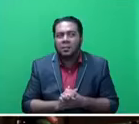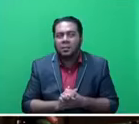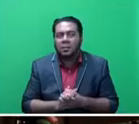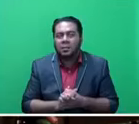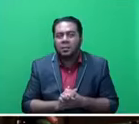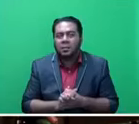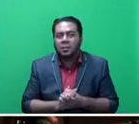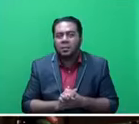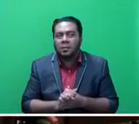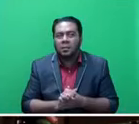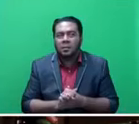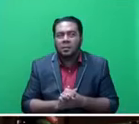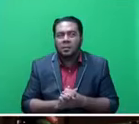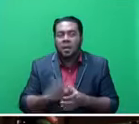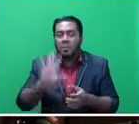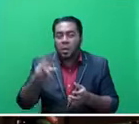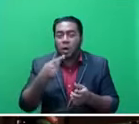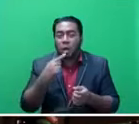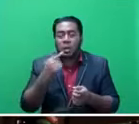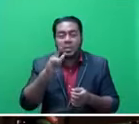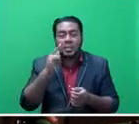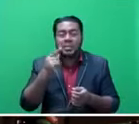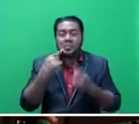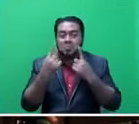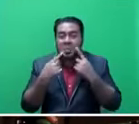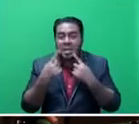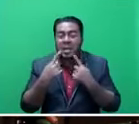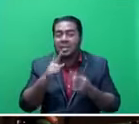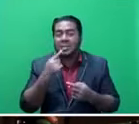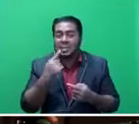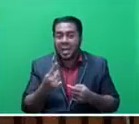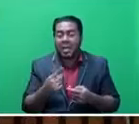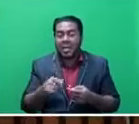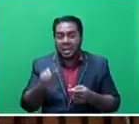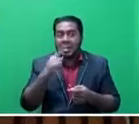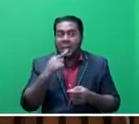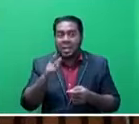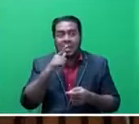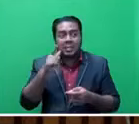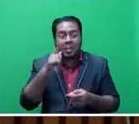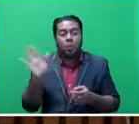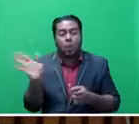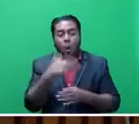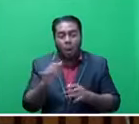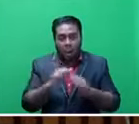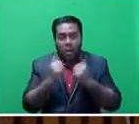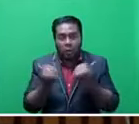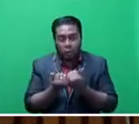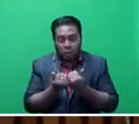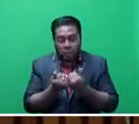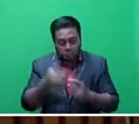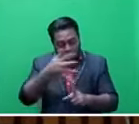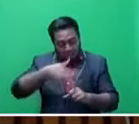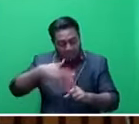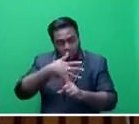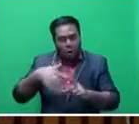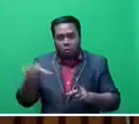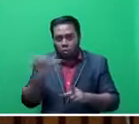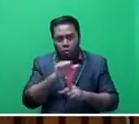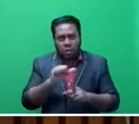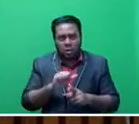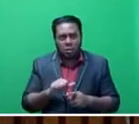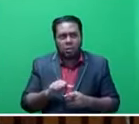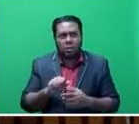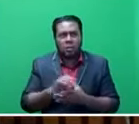Speaker, because the Speaker said that yesterday. You're supposed to have a neutral background. We all agreed, and you are again not listening. You've been